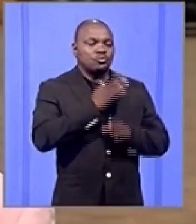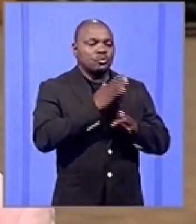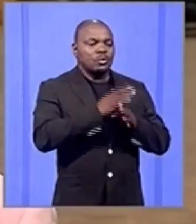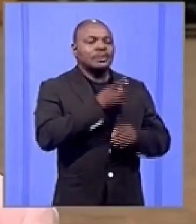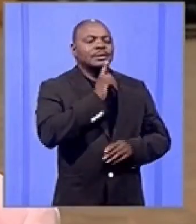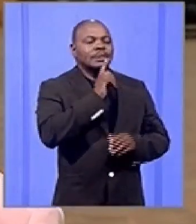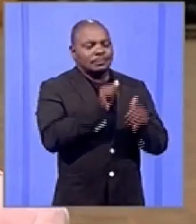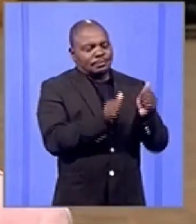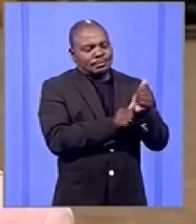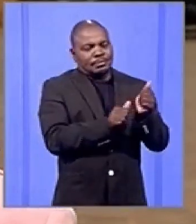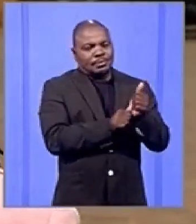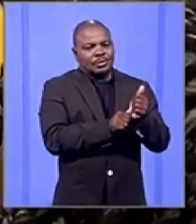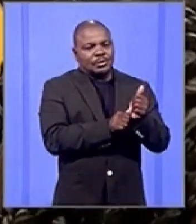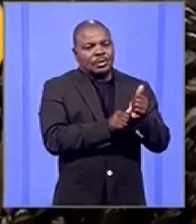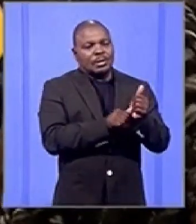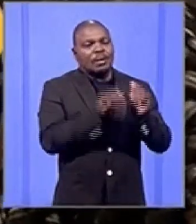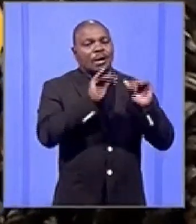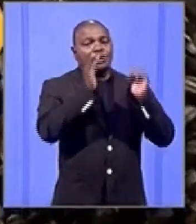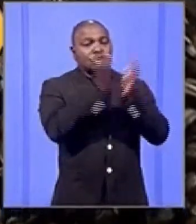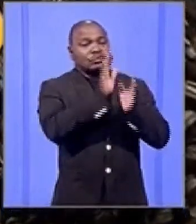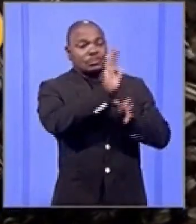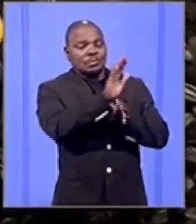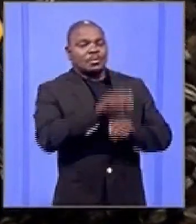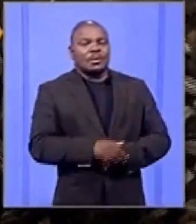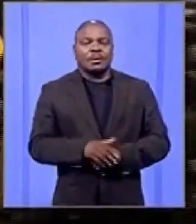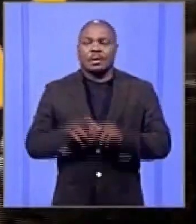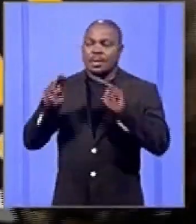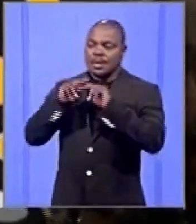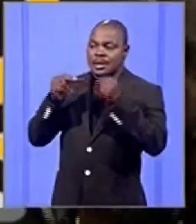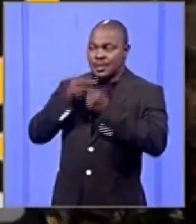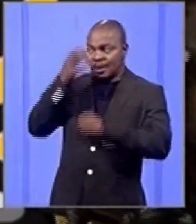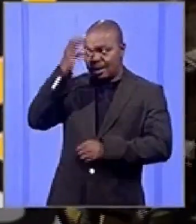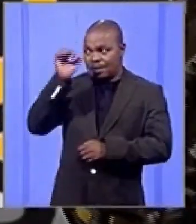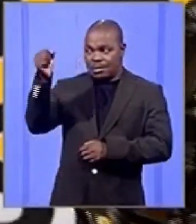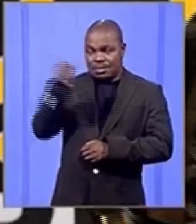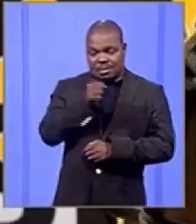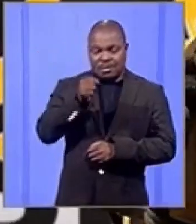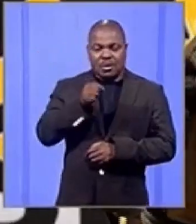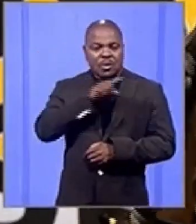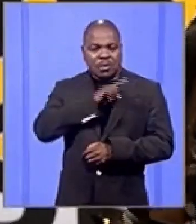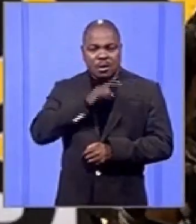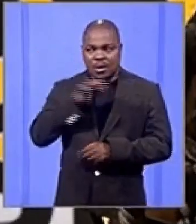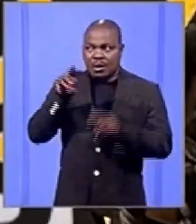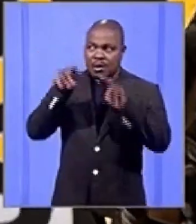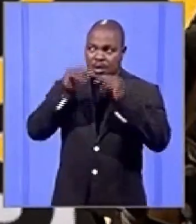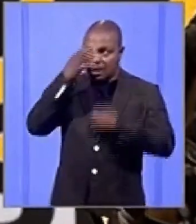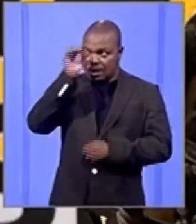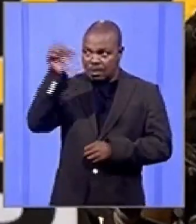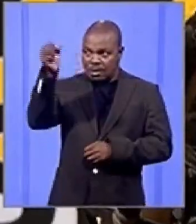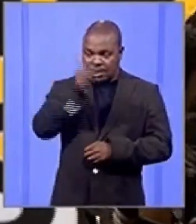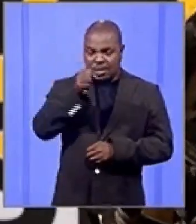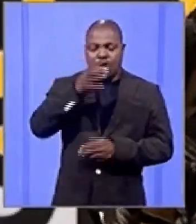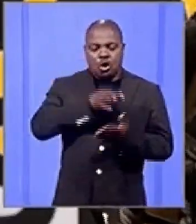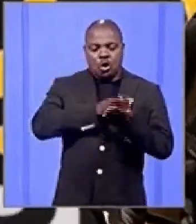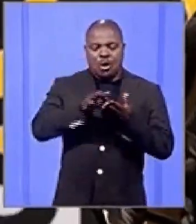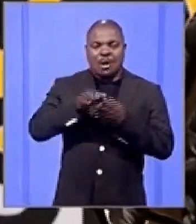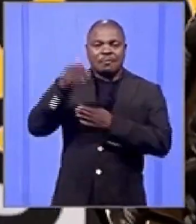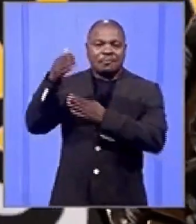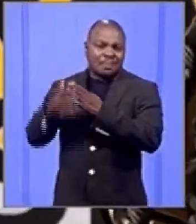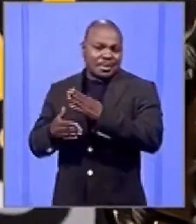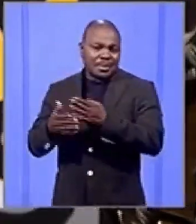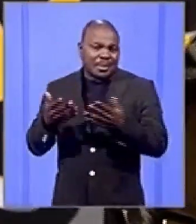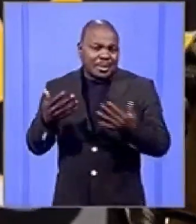Raymond Ditaba Secondary School. We were recruited by national government, and on the basis of the recruitment of national government, their contracts came to an end. There's